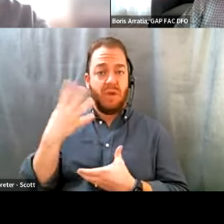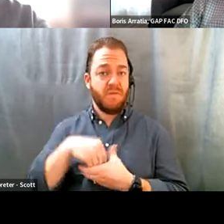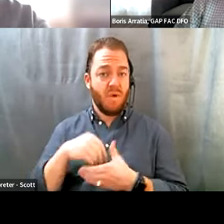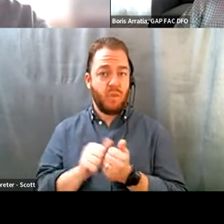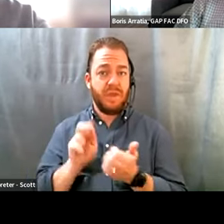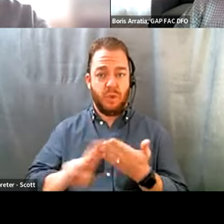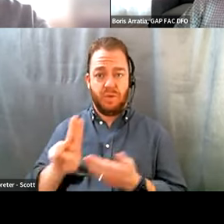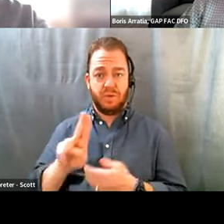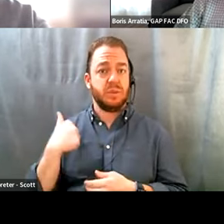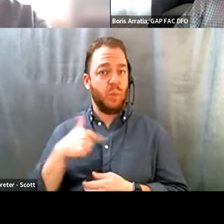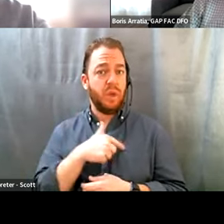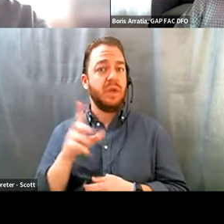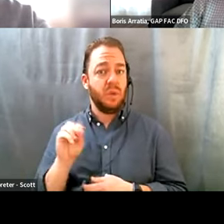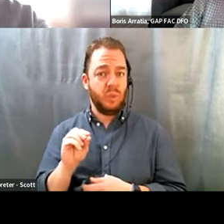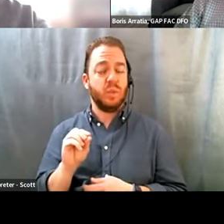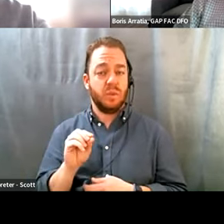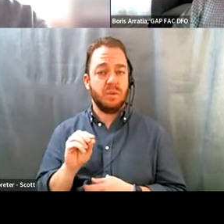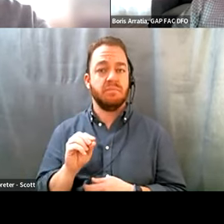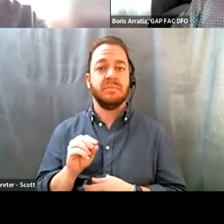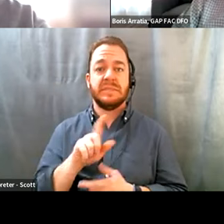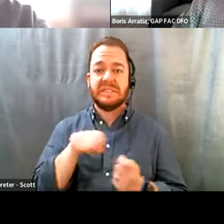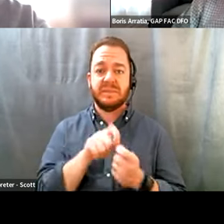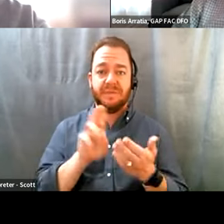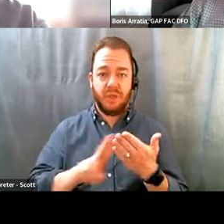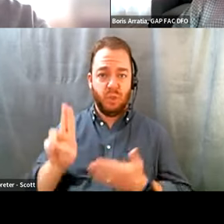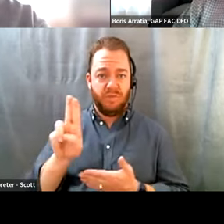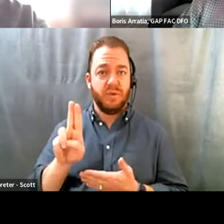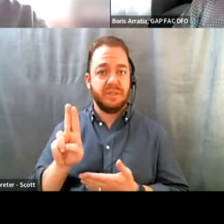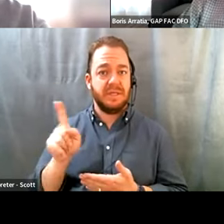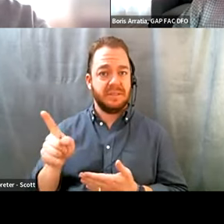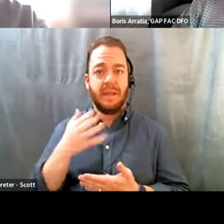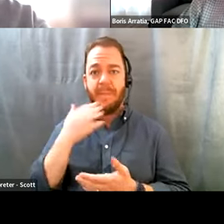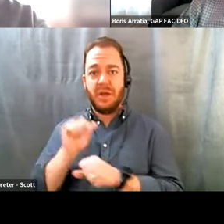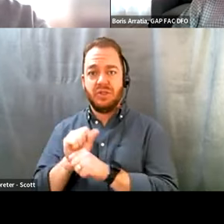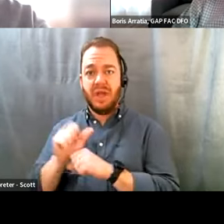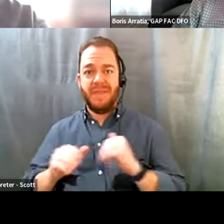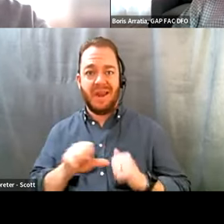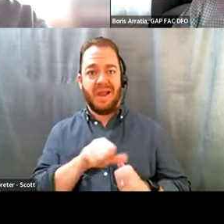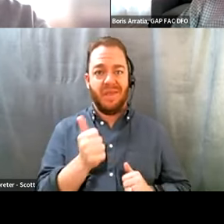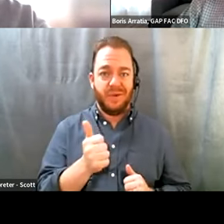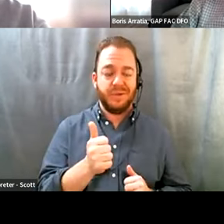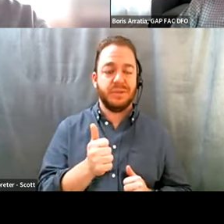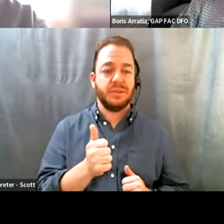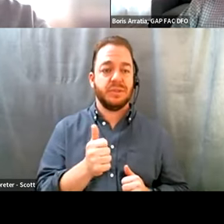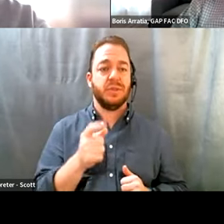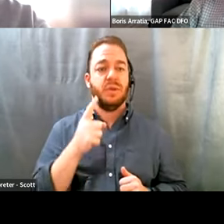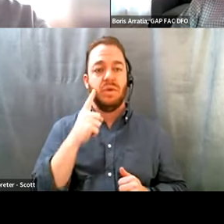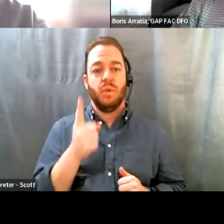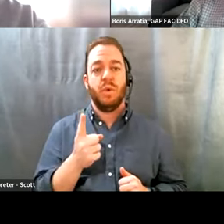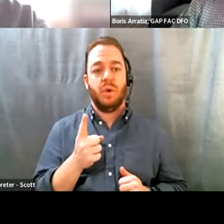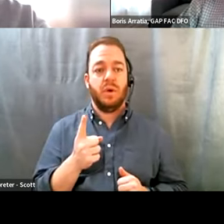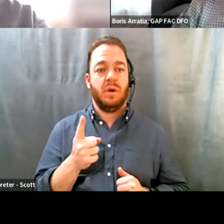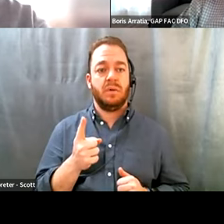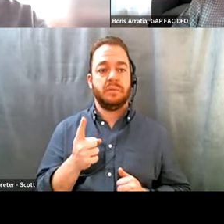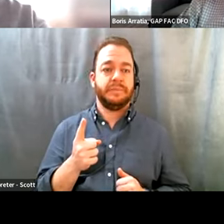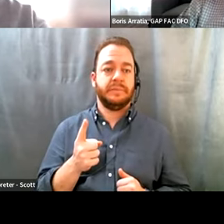do. And you know, certain universities do a better job than others in terms of the